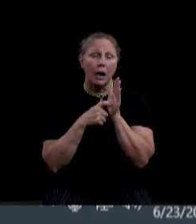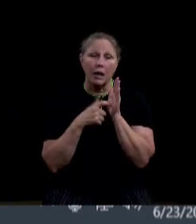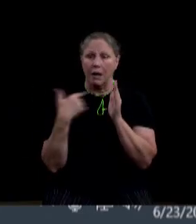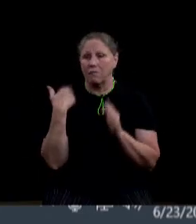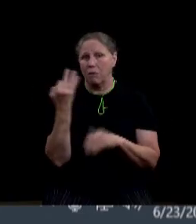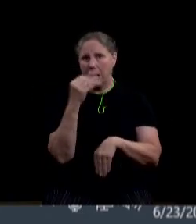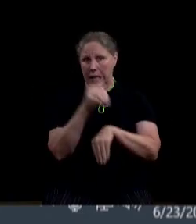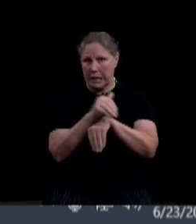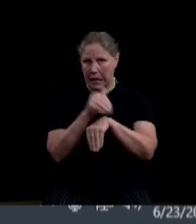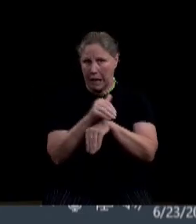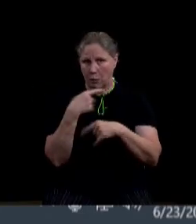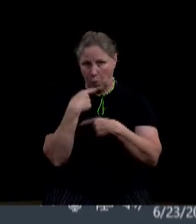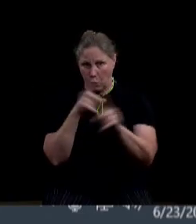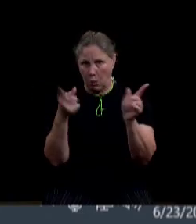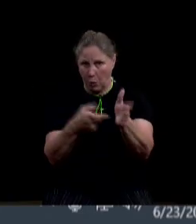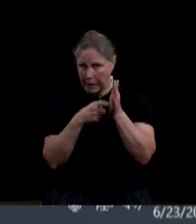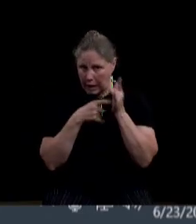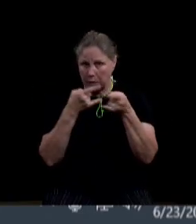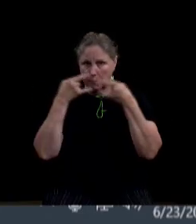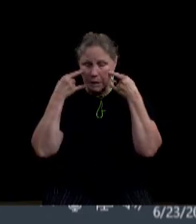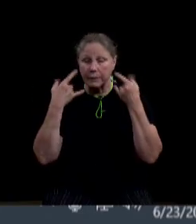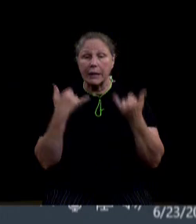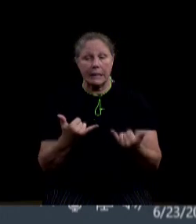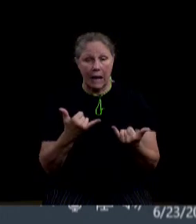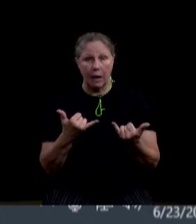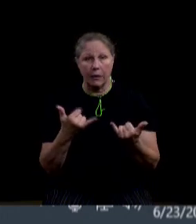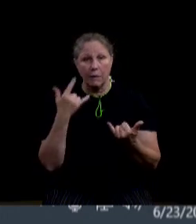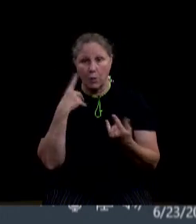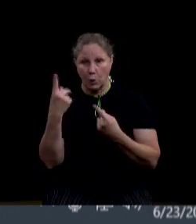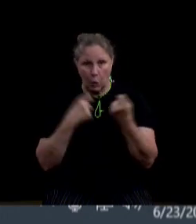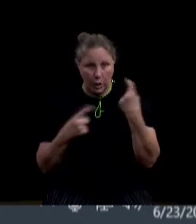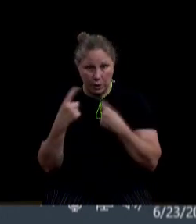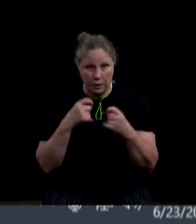now for questions or comments by any of the council members.